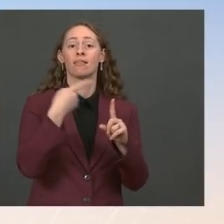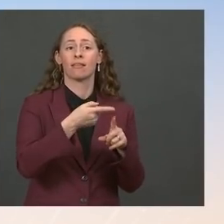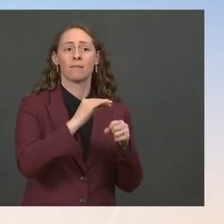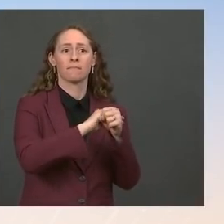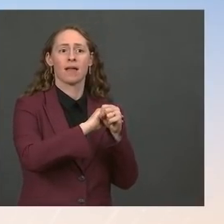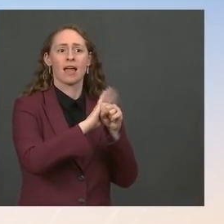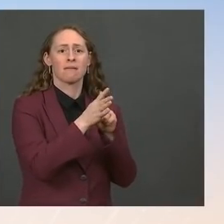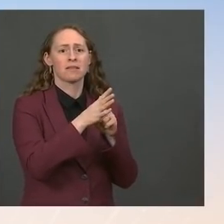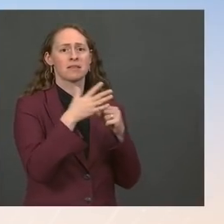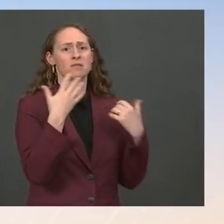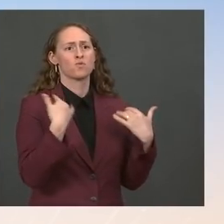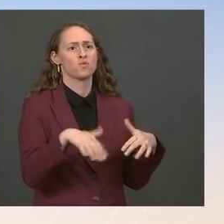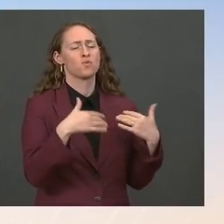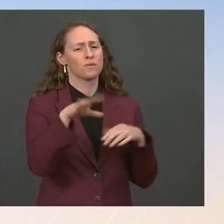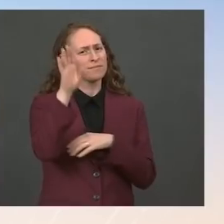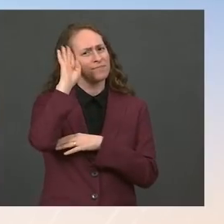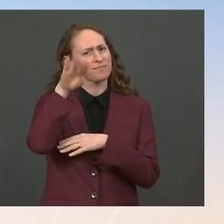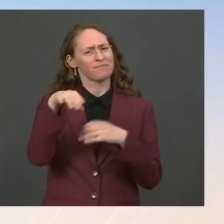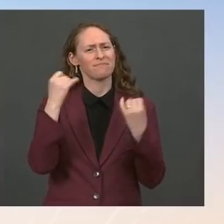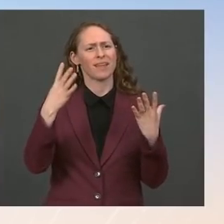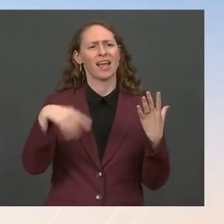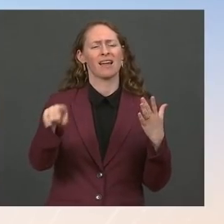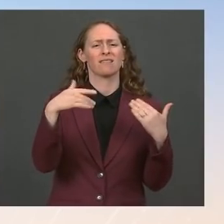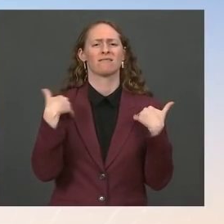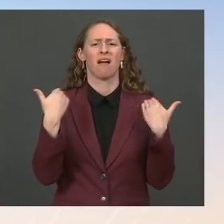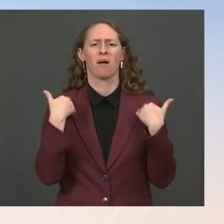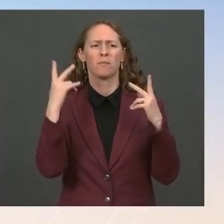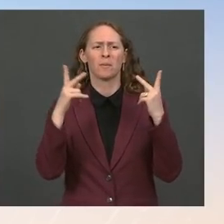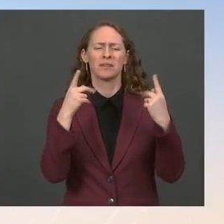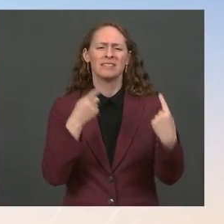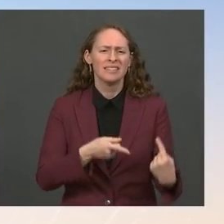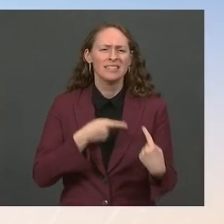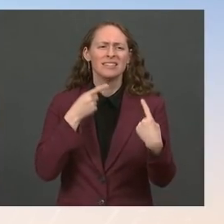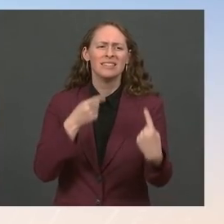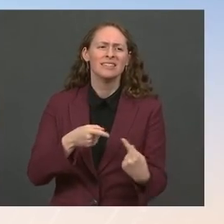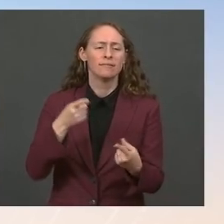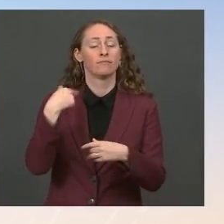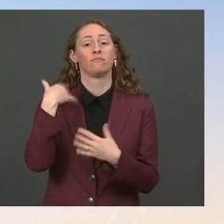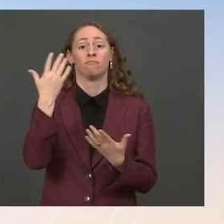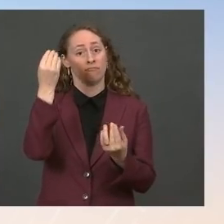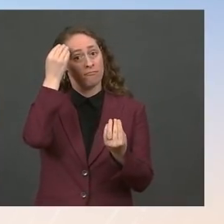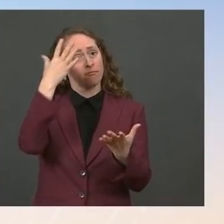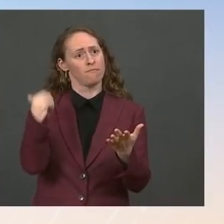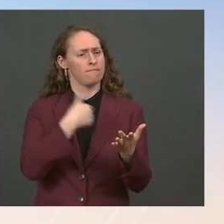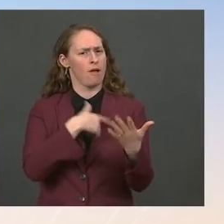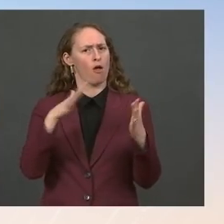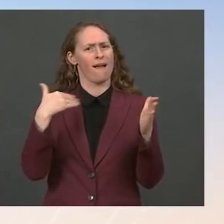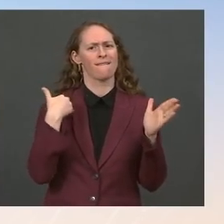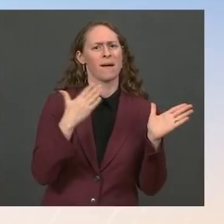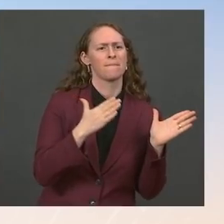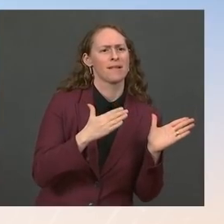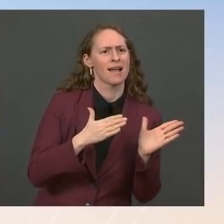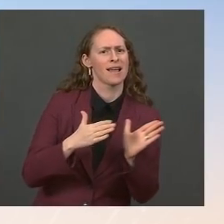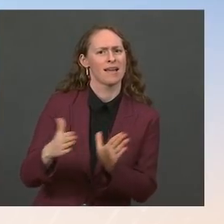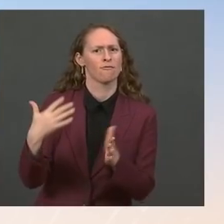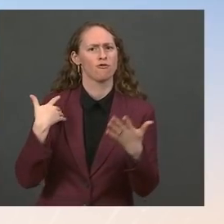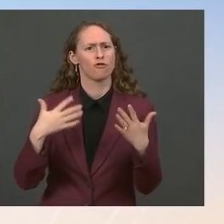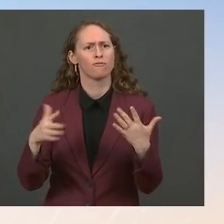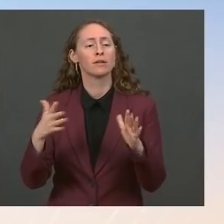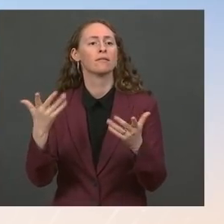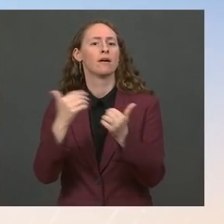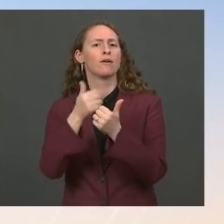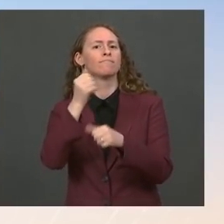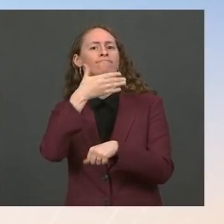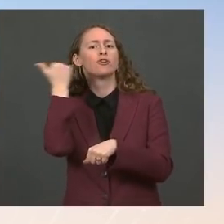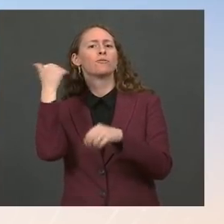released a comprehensive overview of actions in the administration that we're taking to improve access and care for youth mental health and